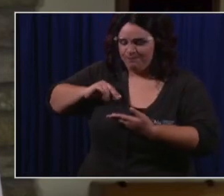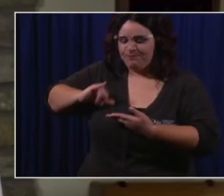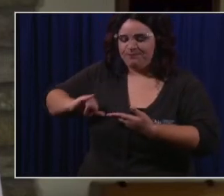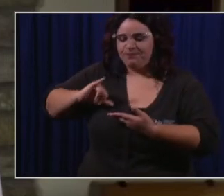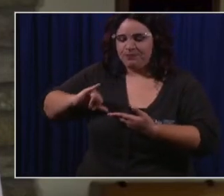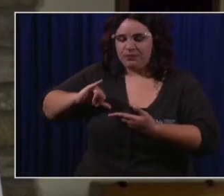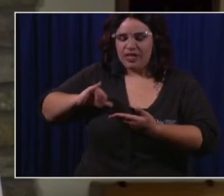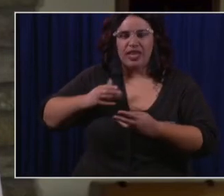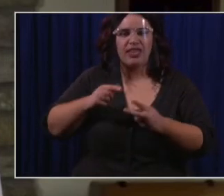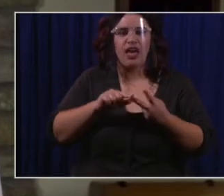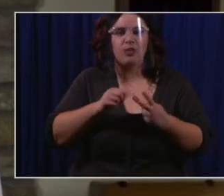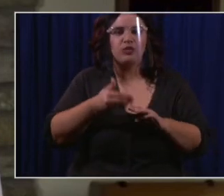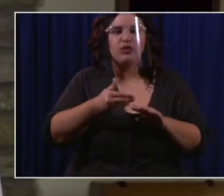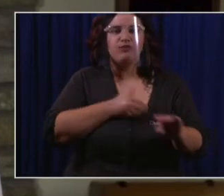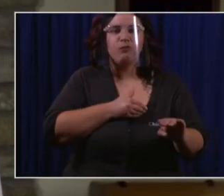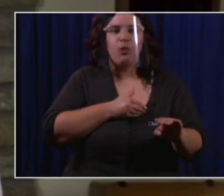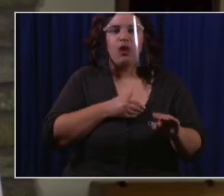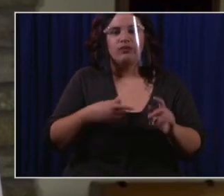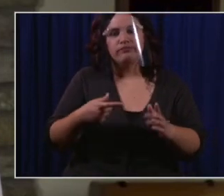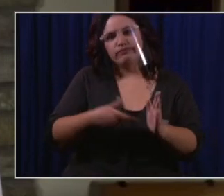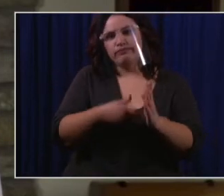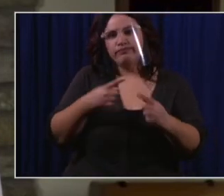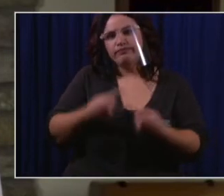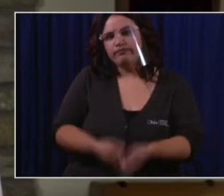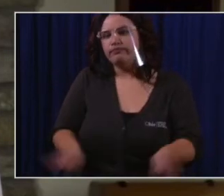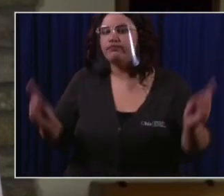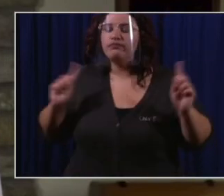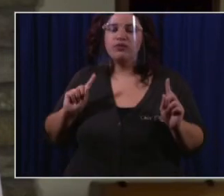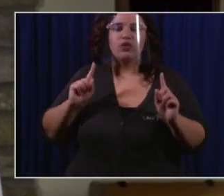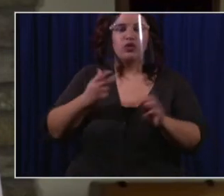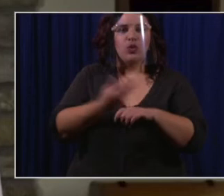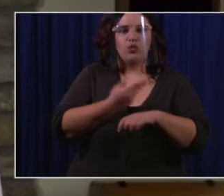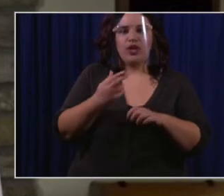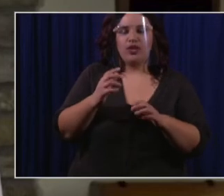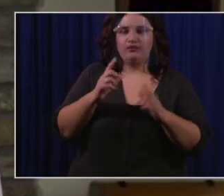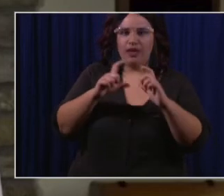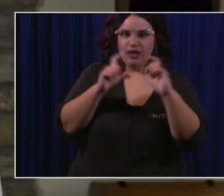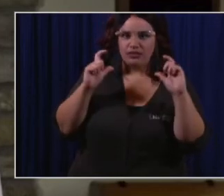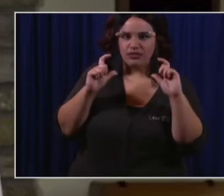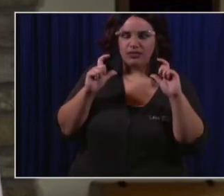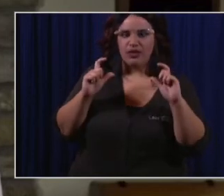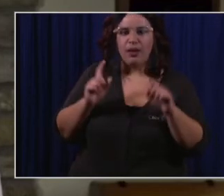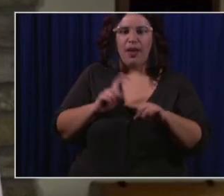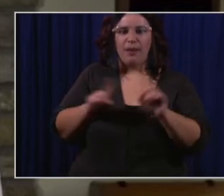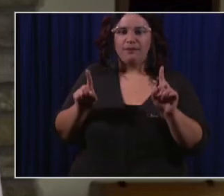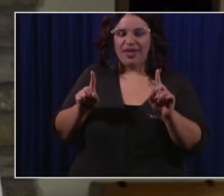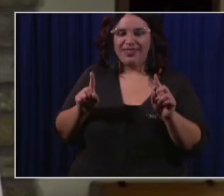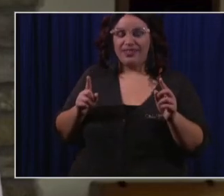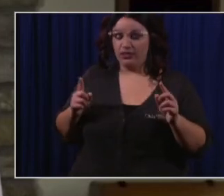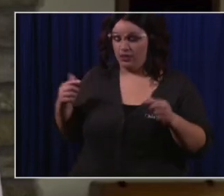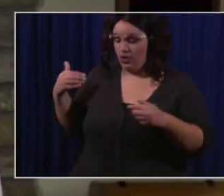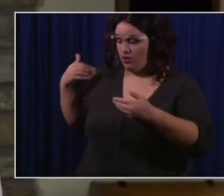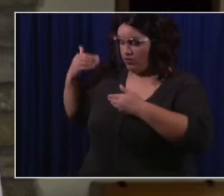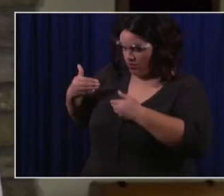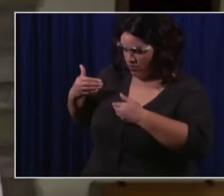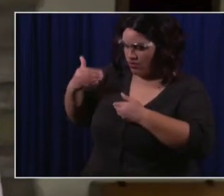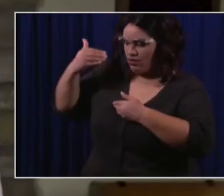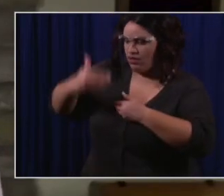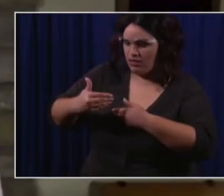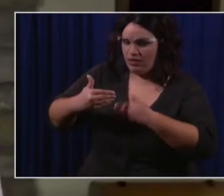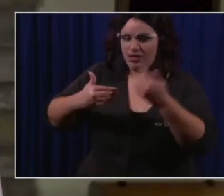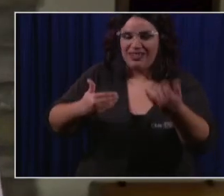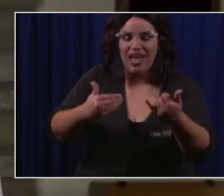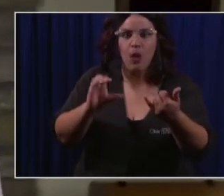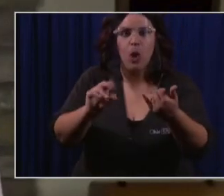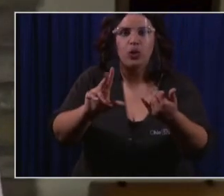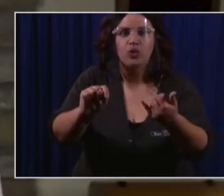order. What does it say about our progress that we're back in this position again in October? Well, it means people are